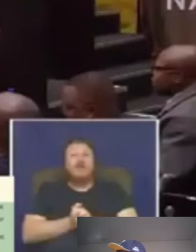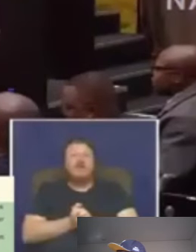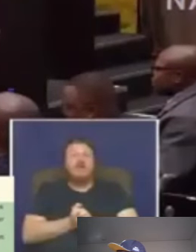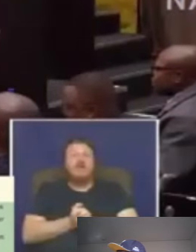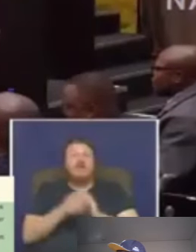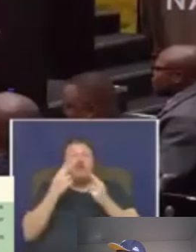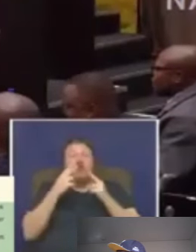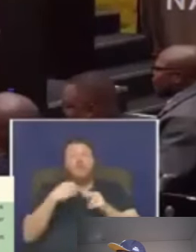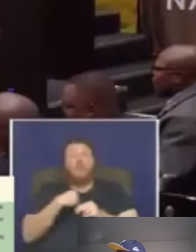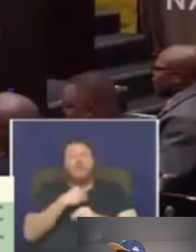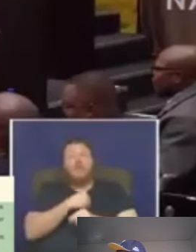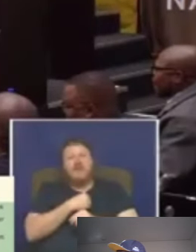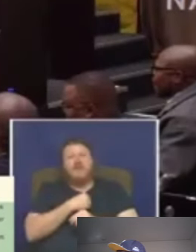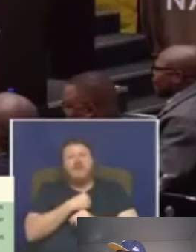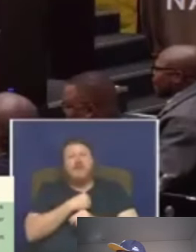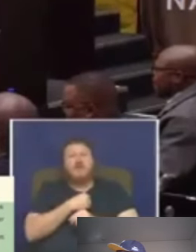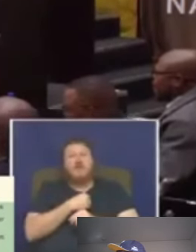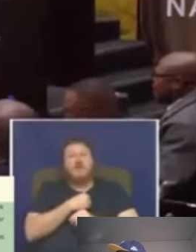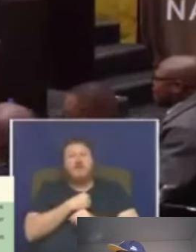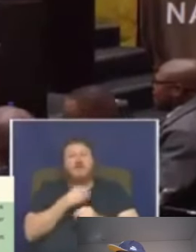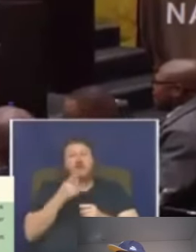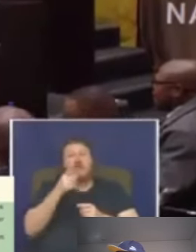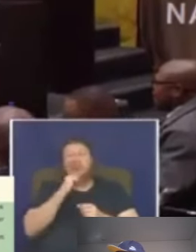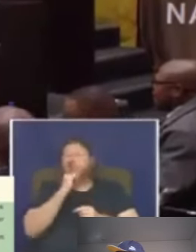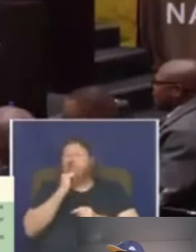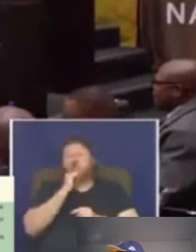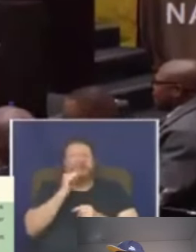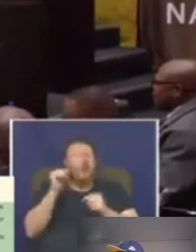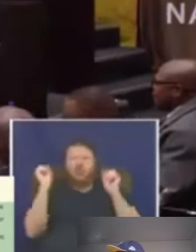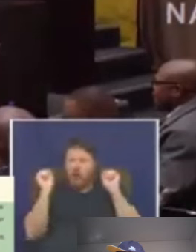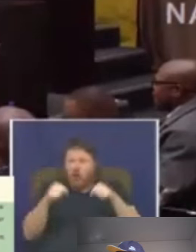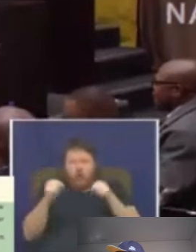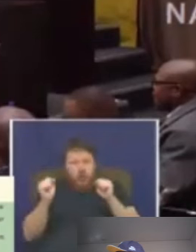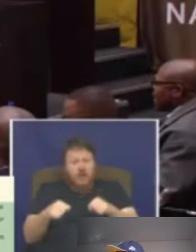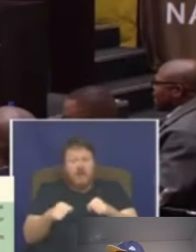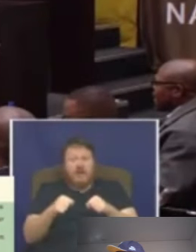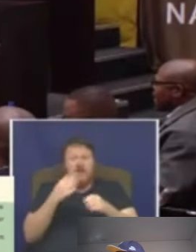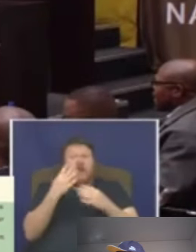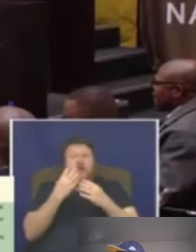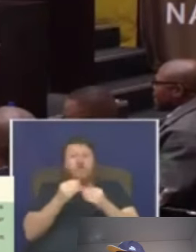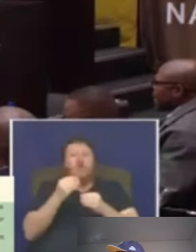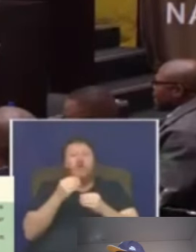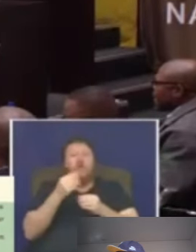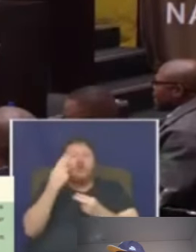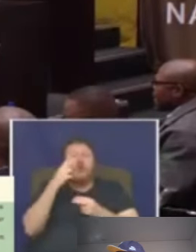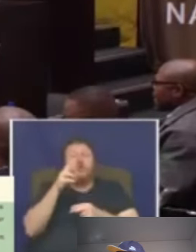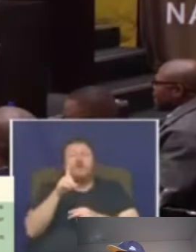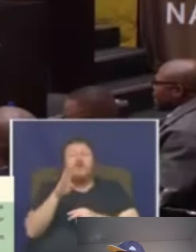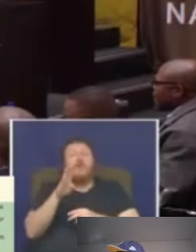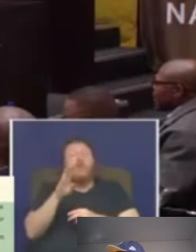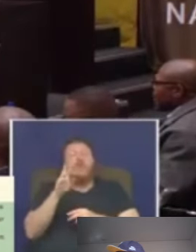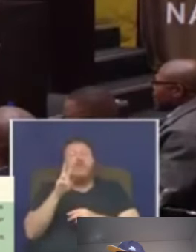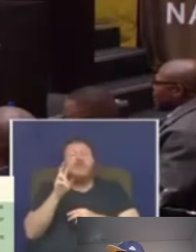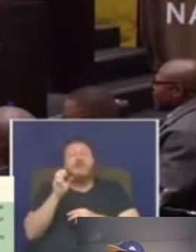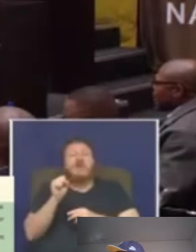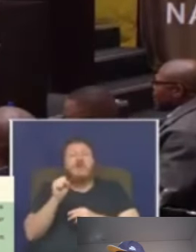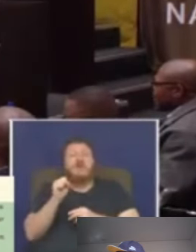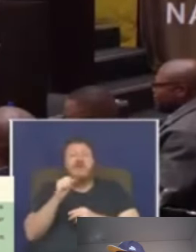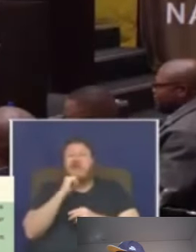Honourable Members, it might be that you disagree vehemently with the Honourable de Blok van Scheltinger, but that doesn't take